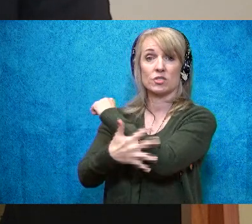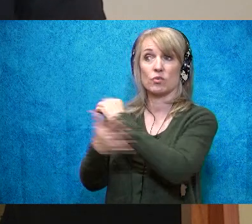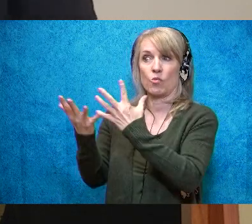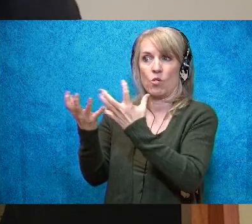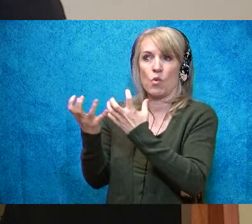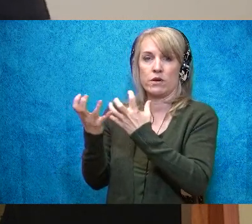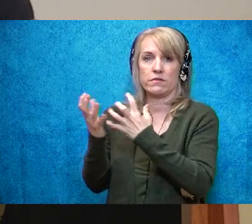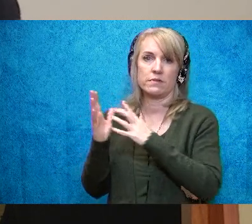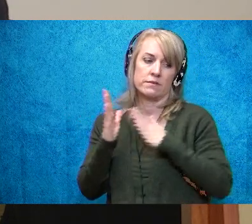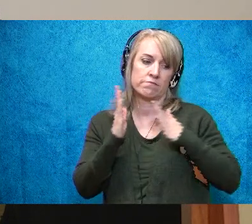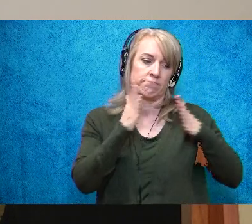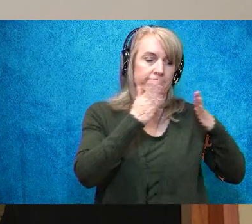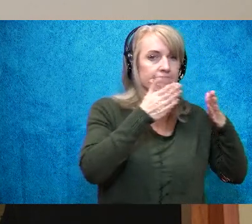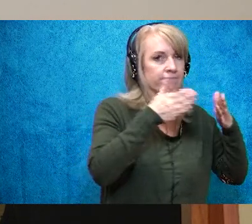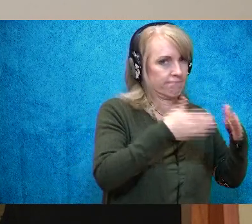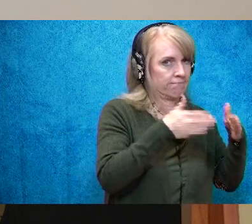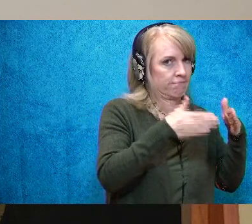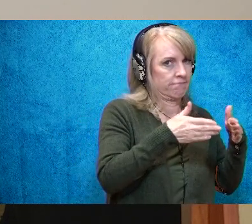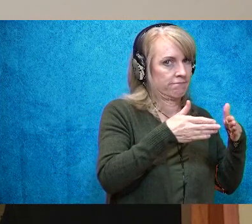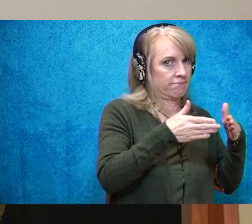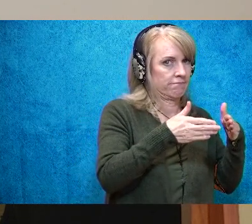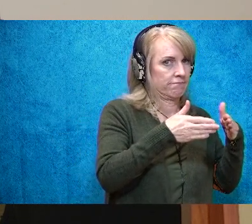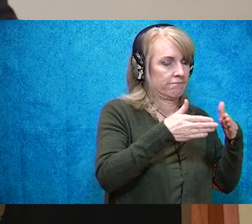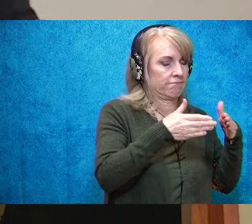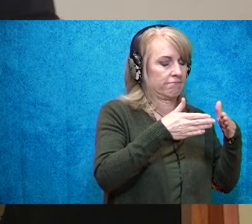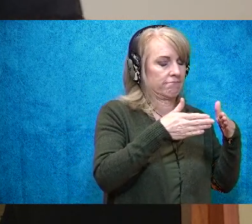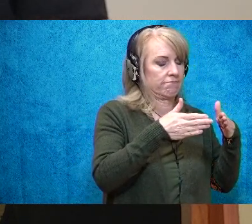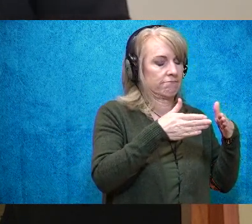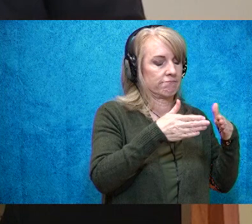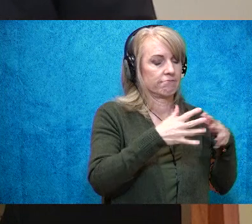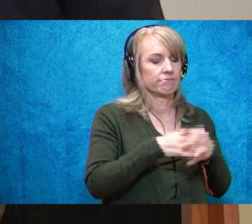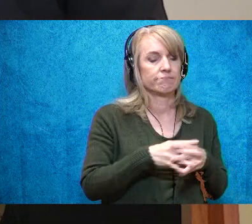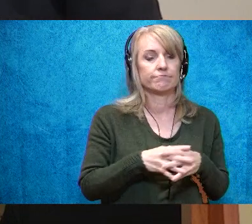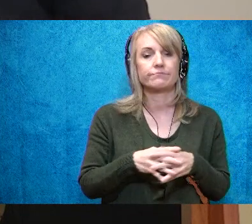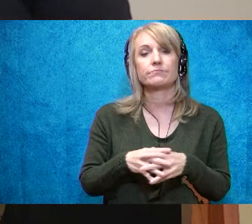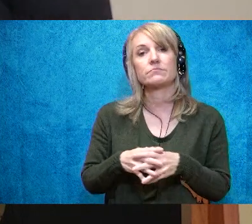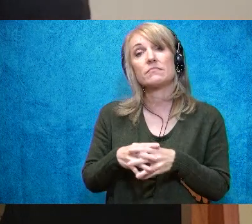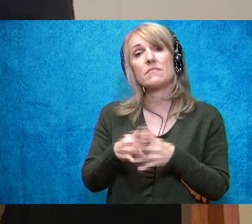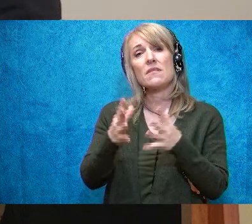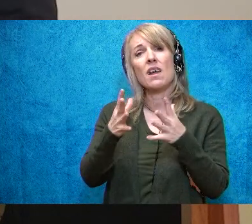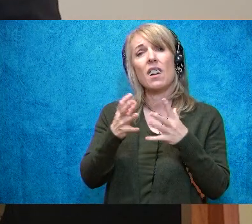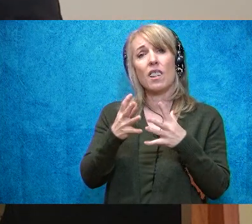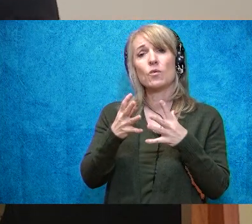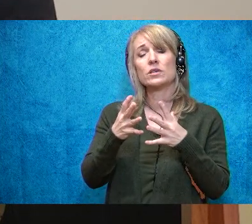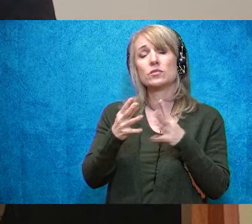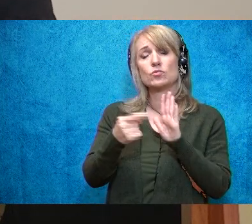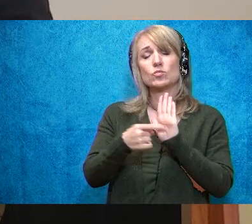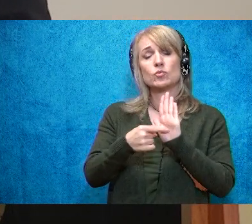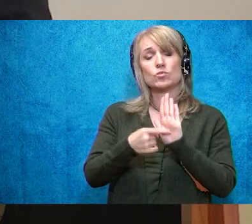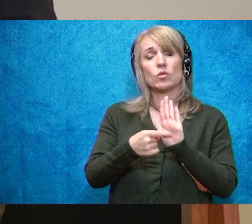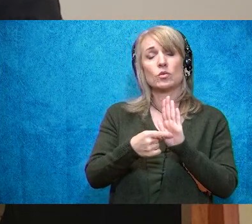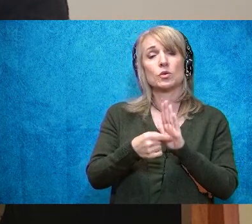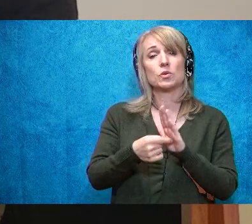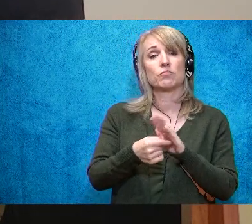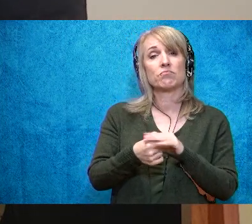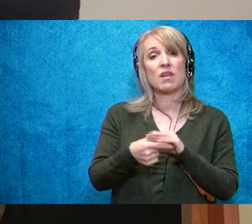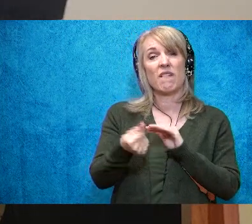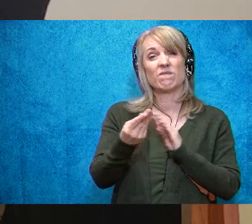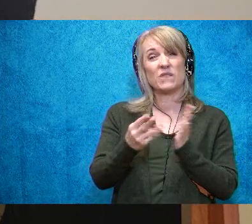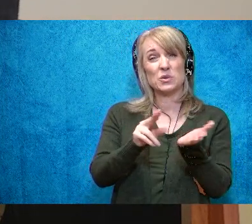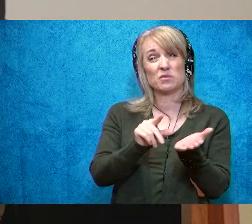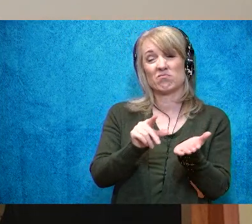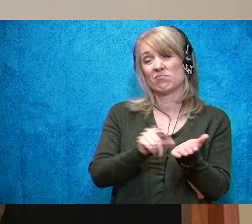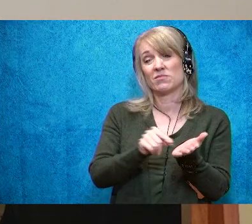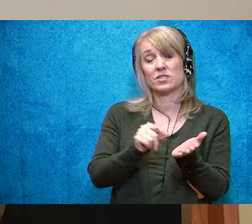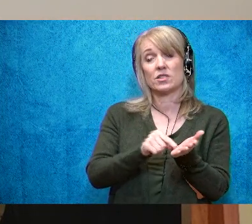American isolationism. So what I want to look at is a couple of documents on the smartboard. The one